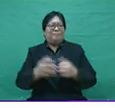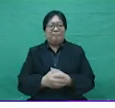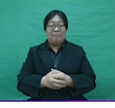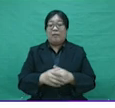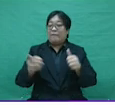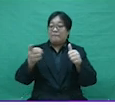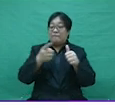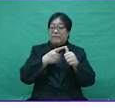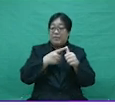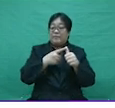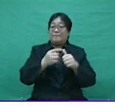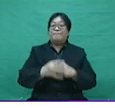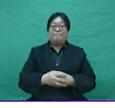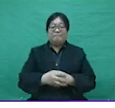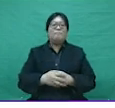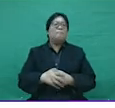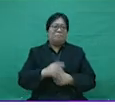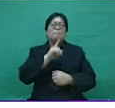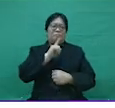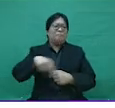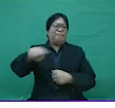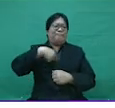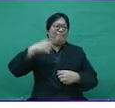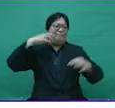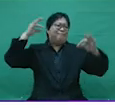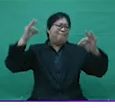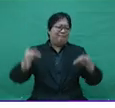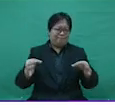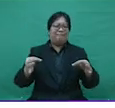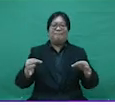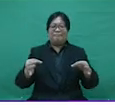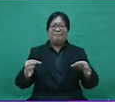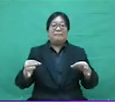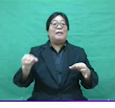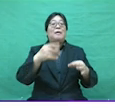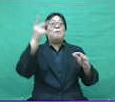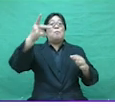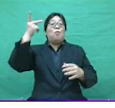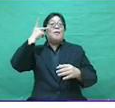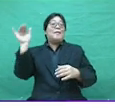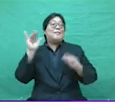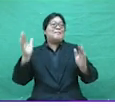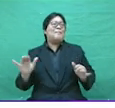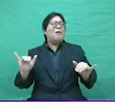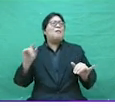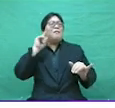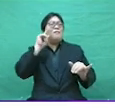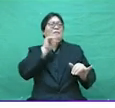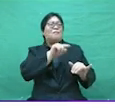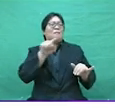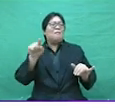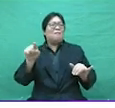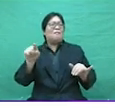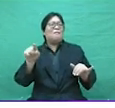is that really, most of the decision makers and all of the politicians realized within